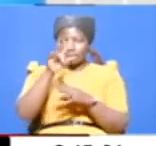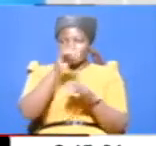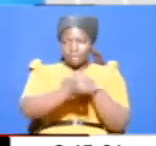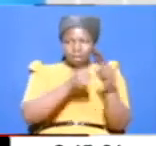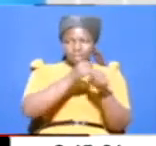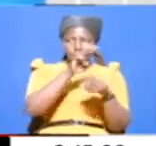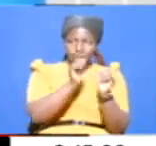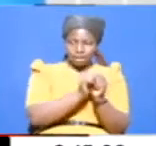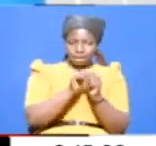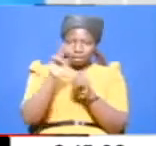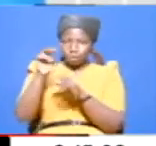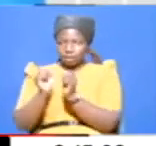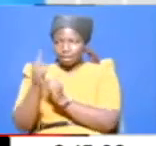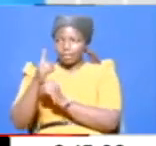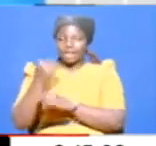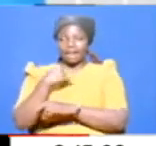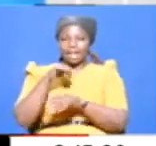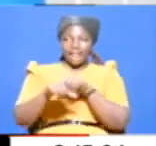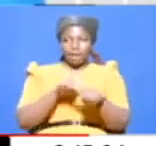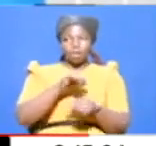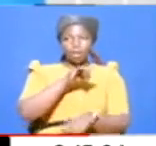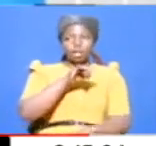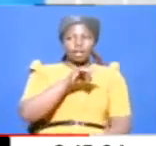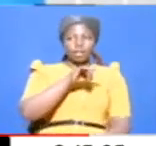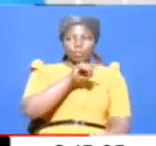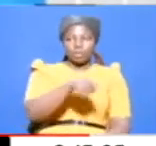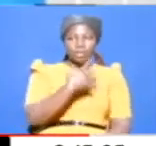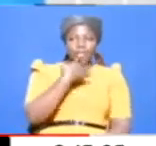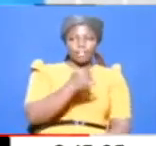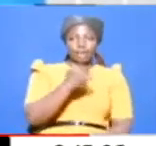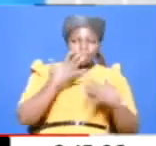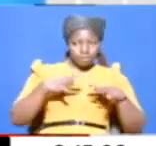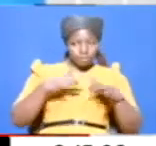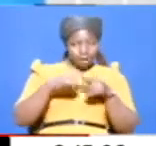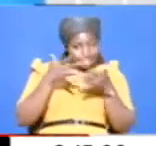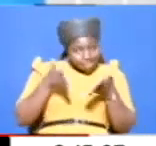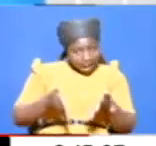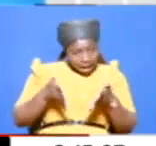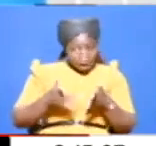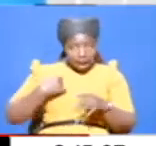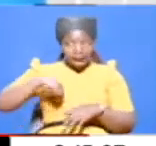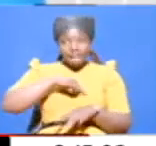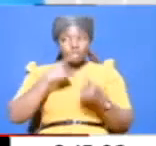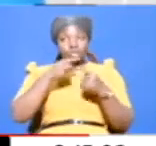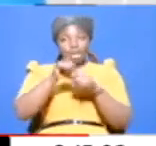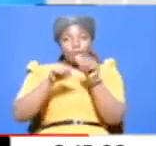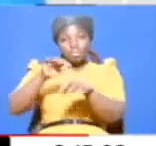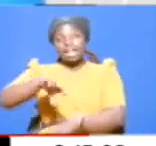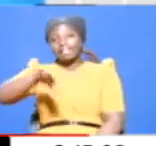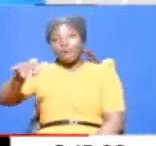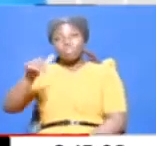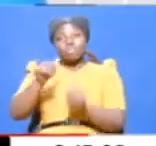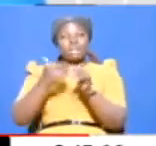2011, had a population of 1,500 people. Currently, we are talking of a town with